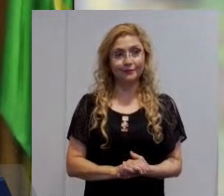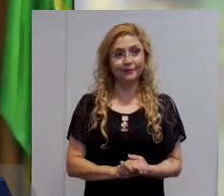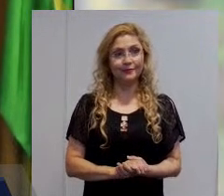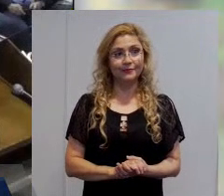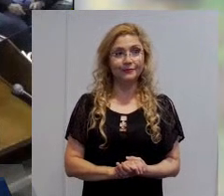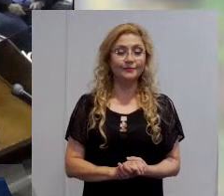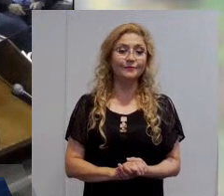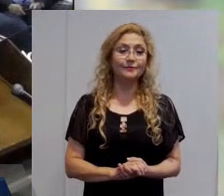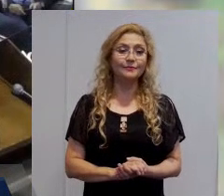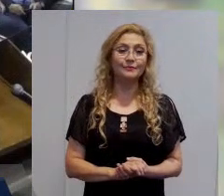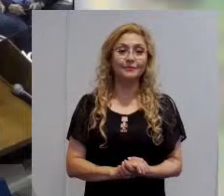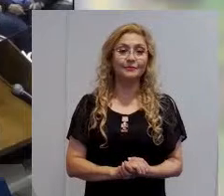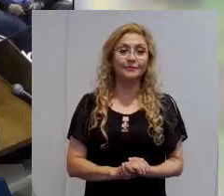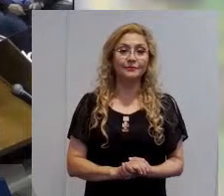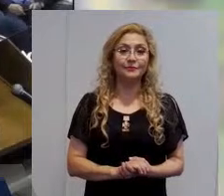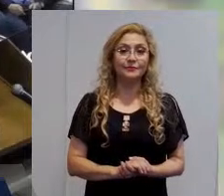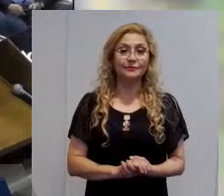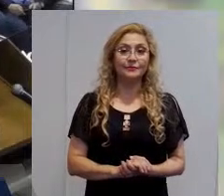Thank you.